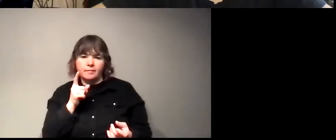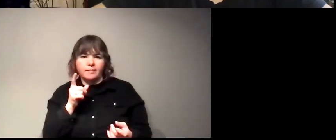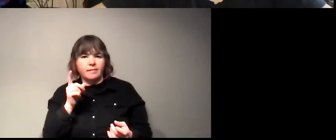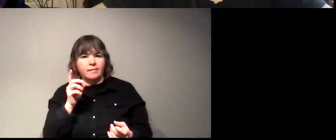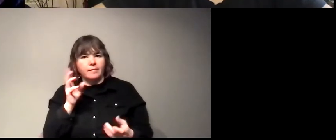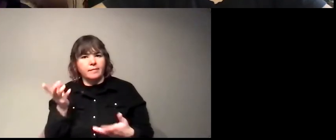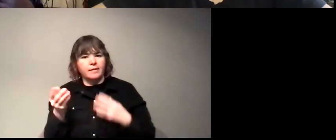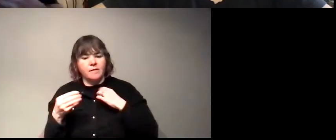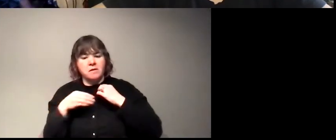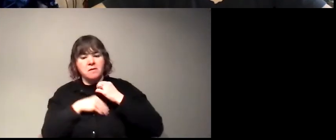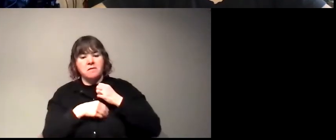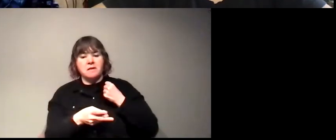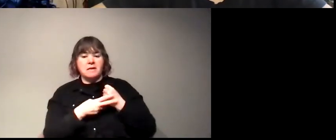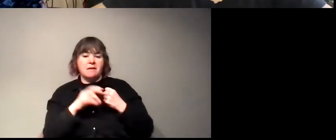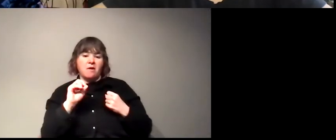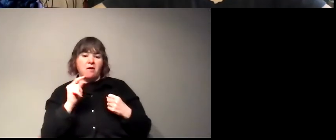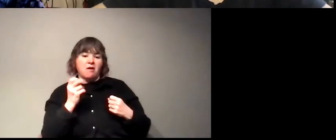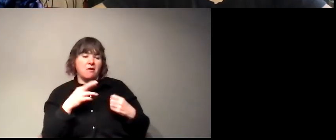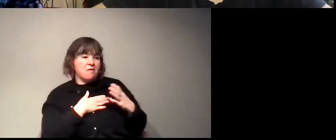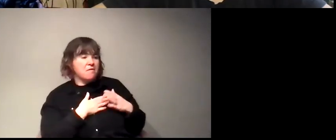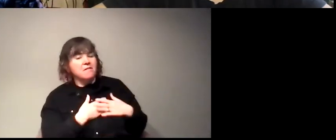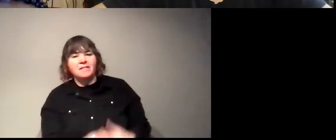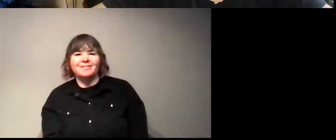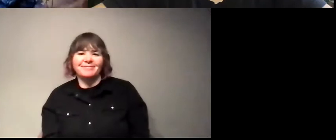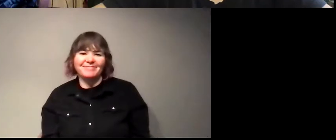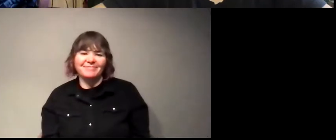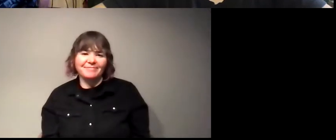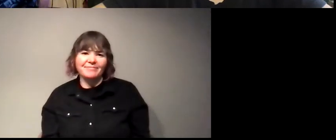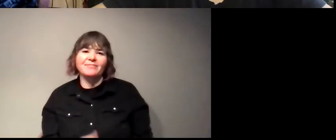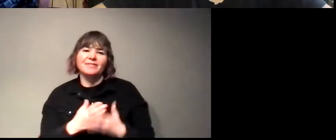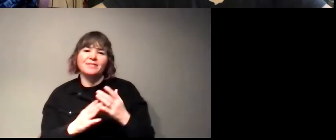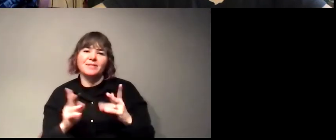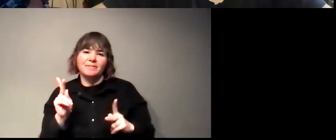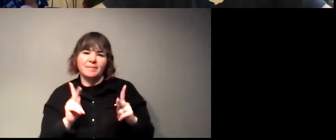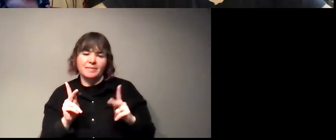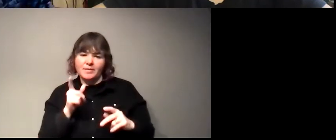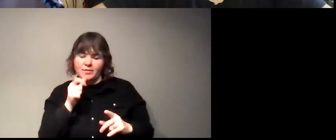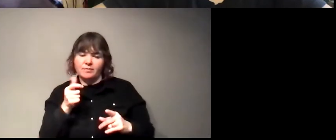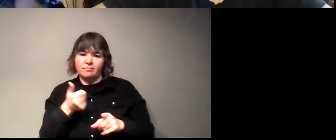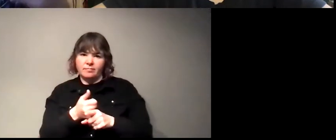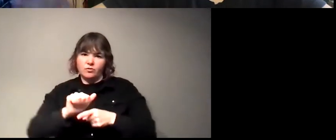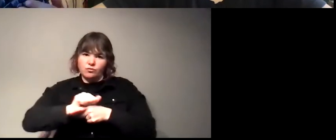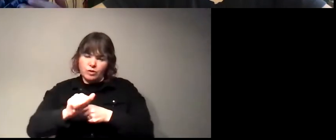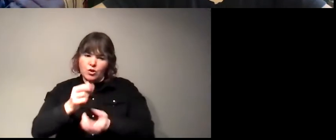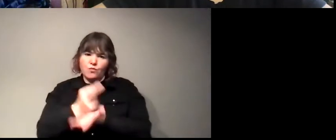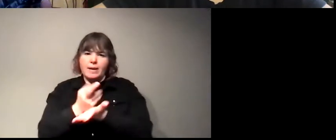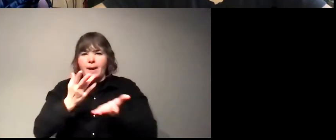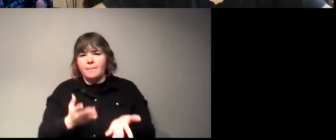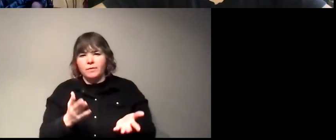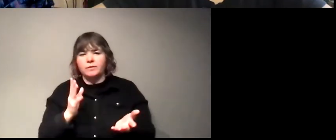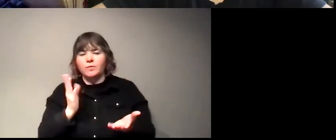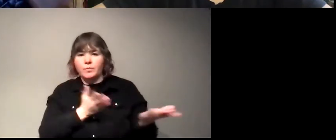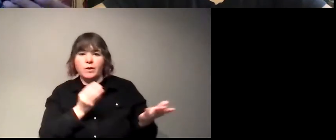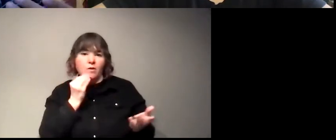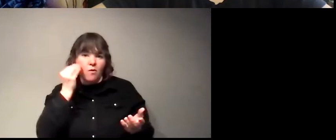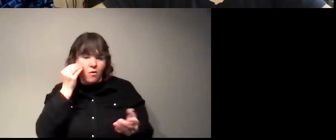then they like keep that otter. So, so the people who are trained rehabbers may actually take the animal